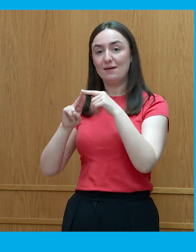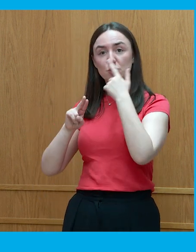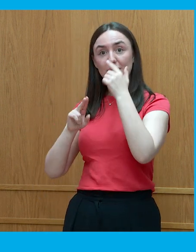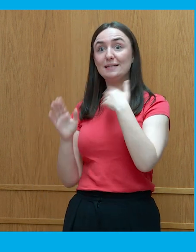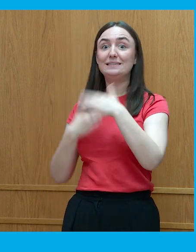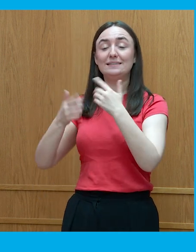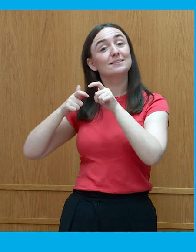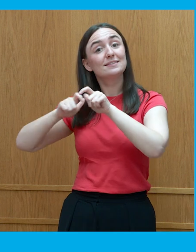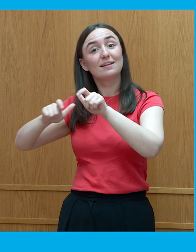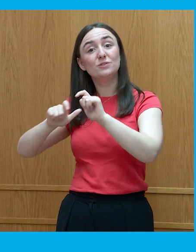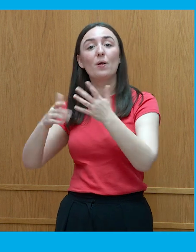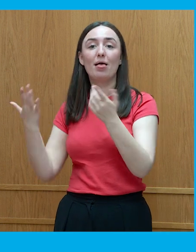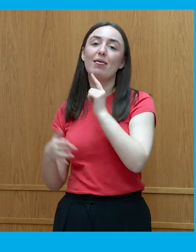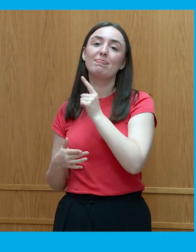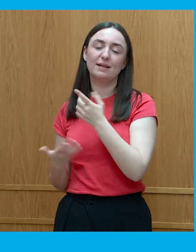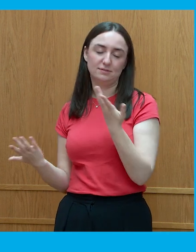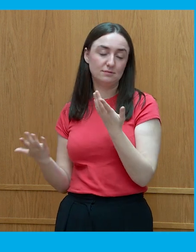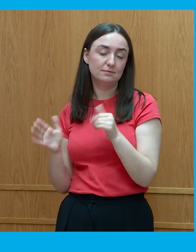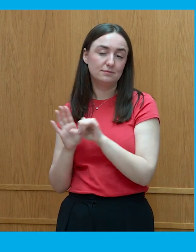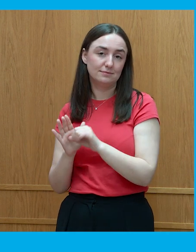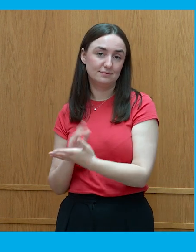though, that's the other issue.